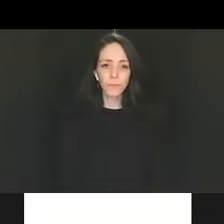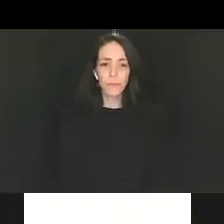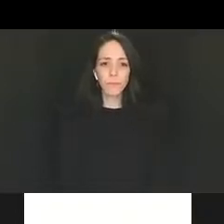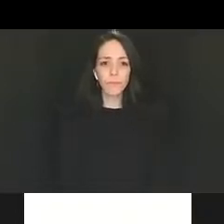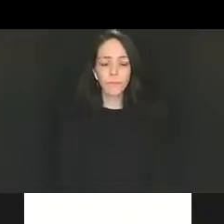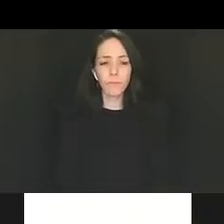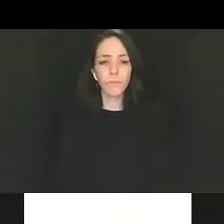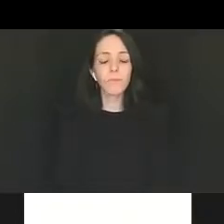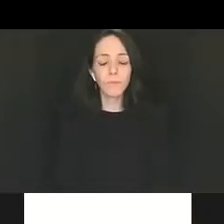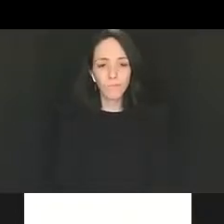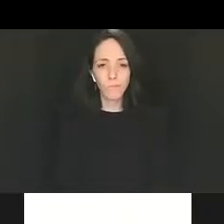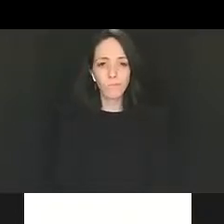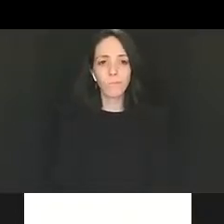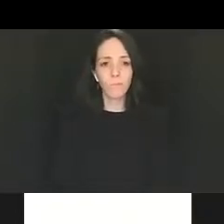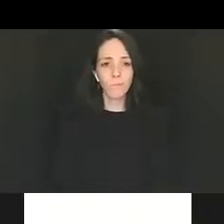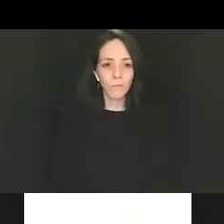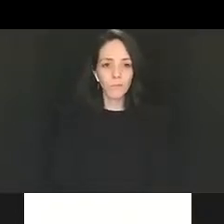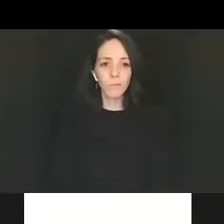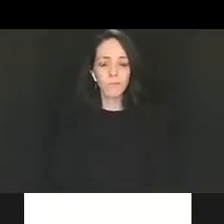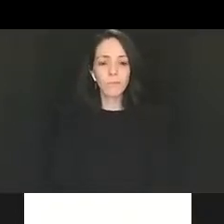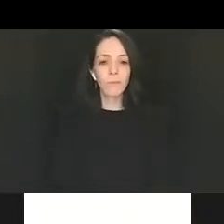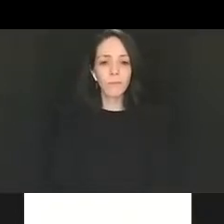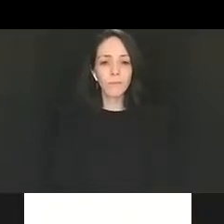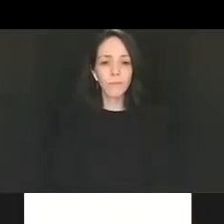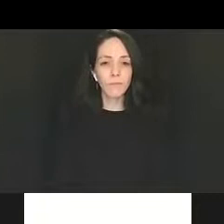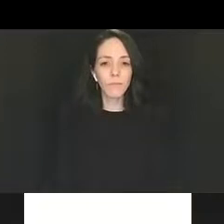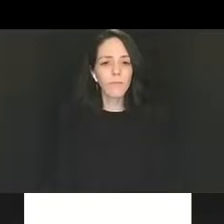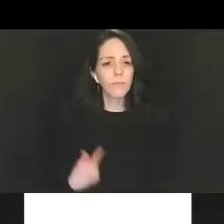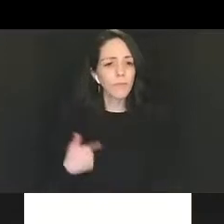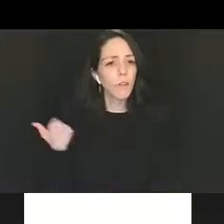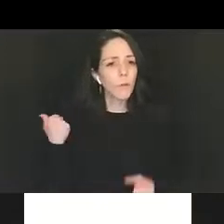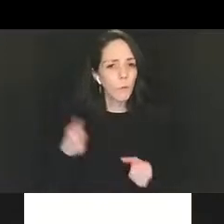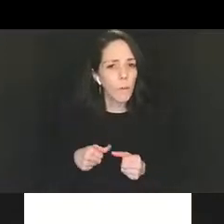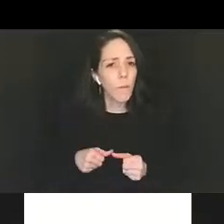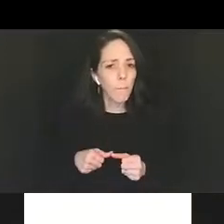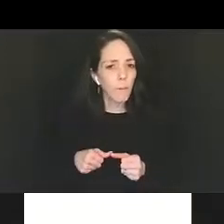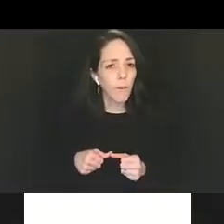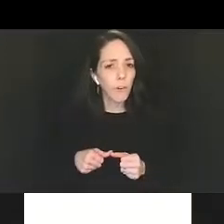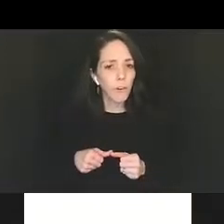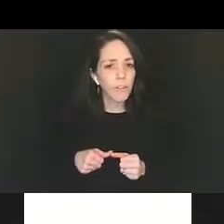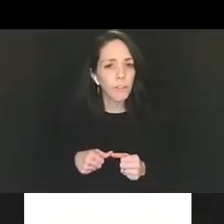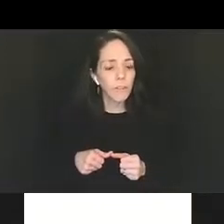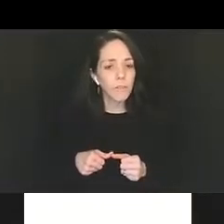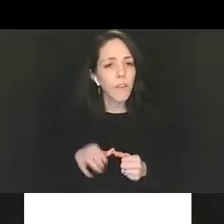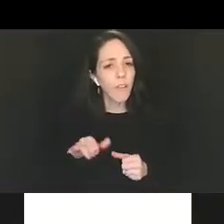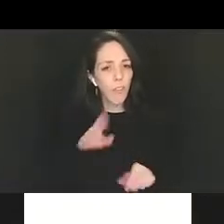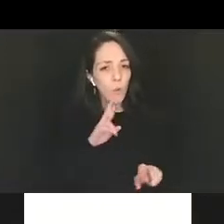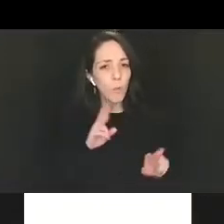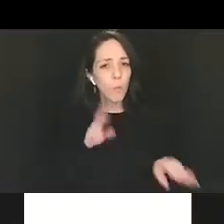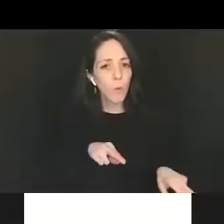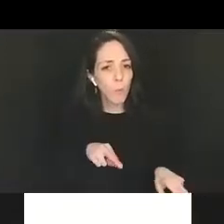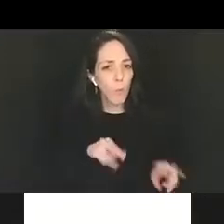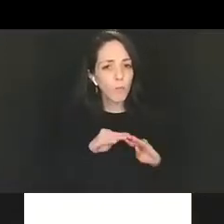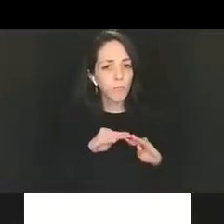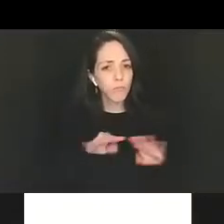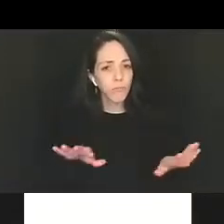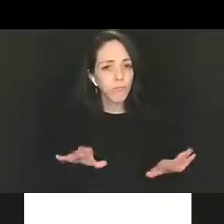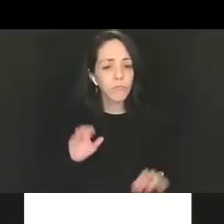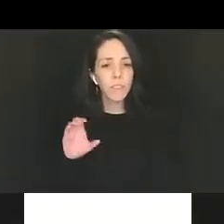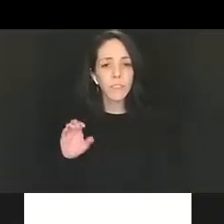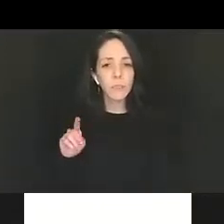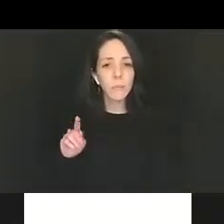I think I remember when that report was released in CPO 6, we got